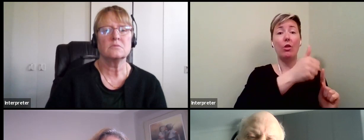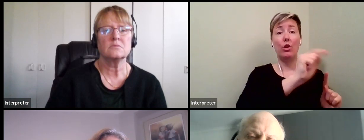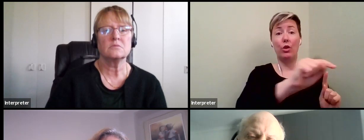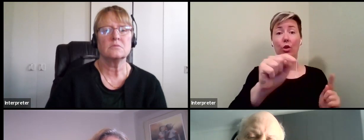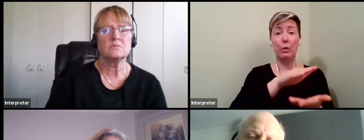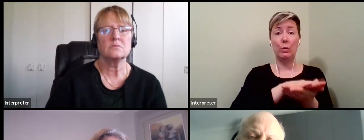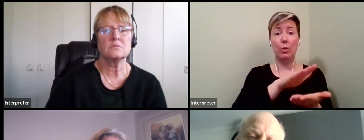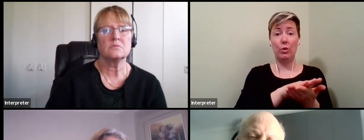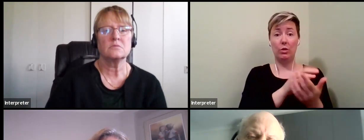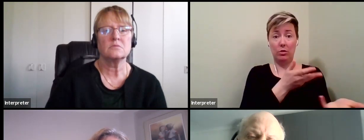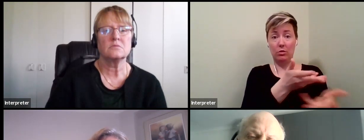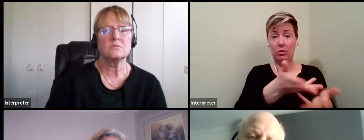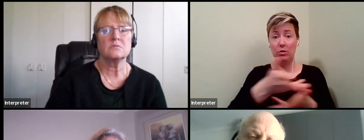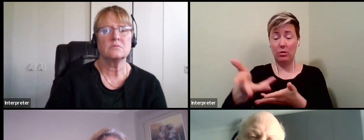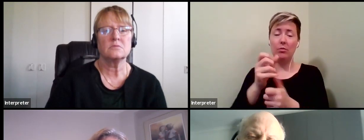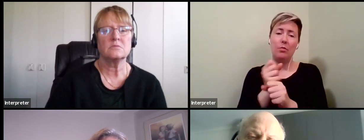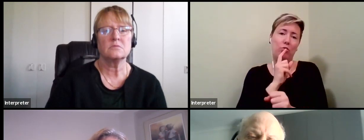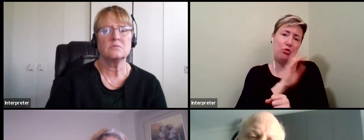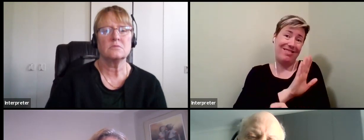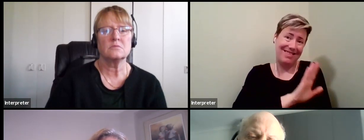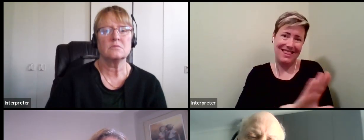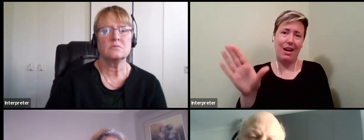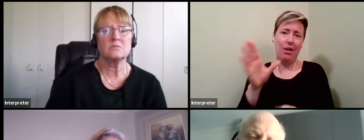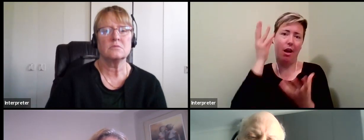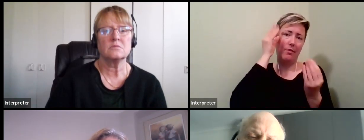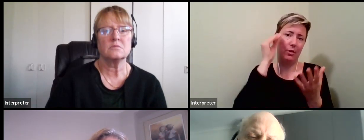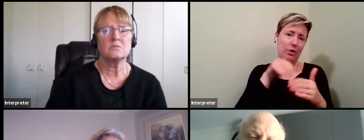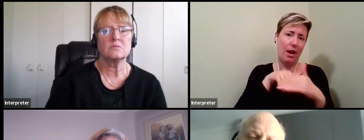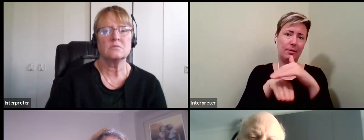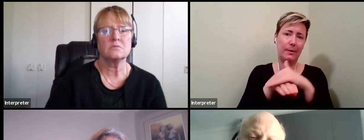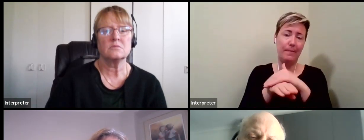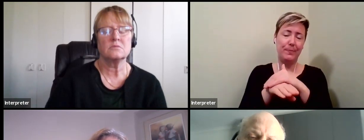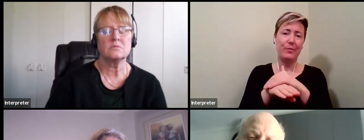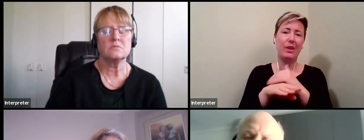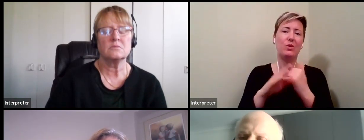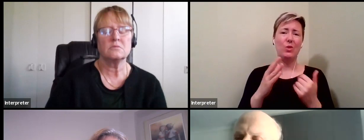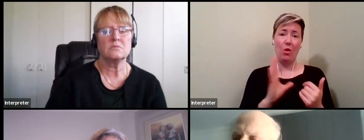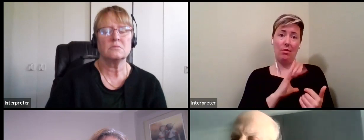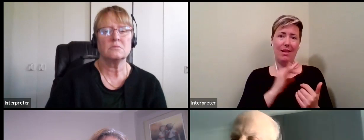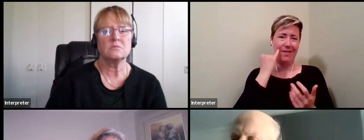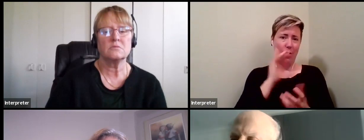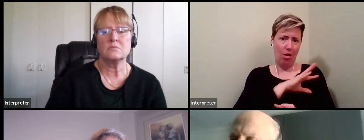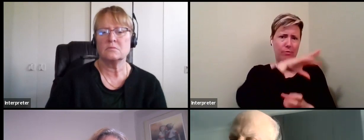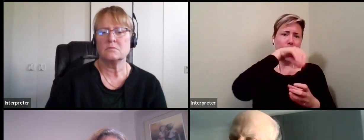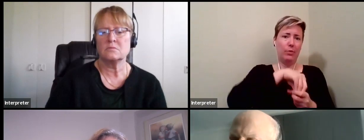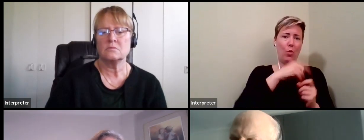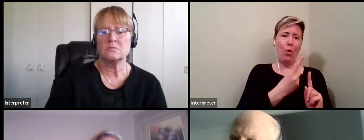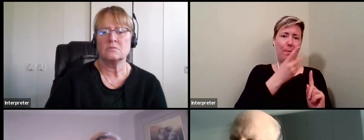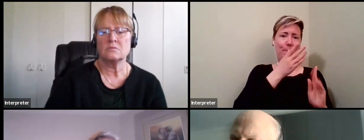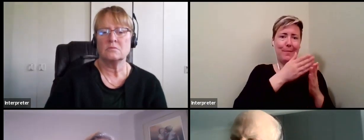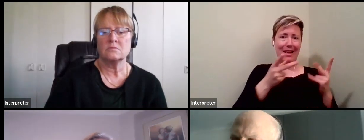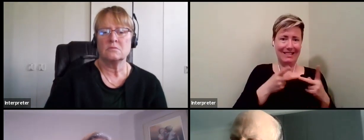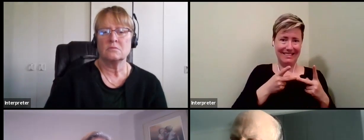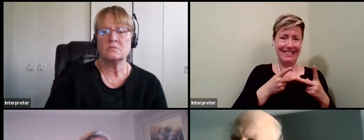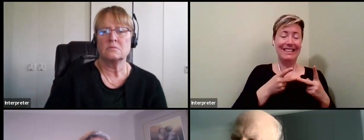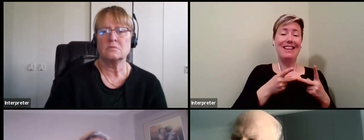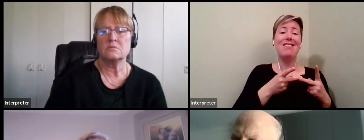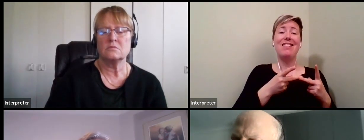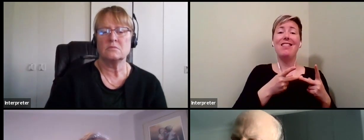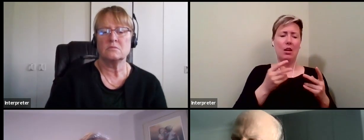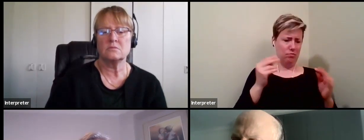make sure that their information is accessible, but having everything housed in one place and deployed from one place so that you